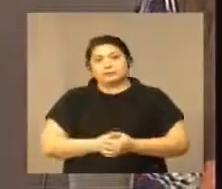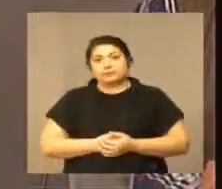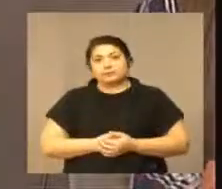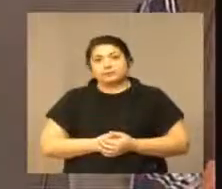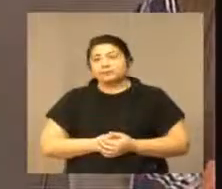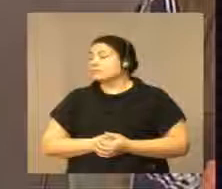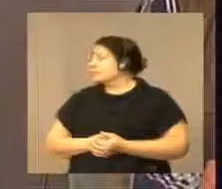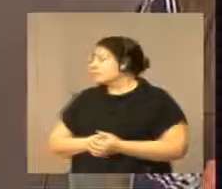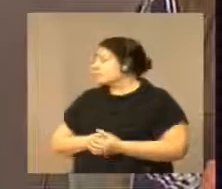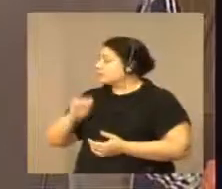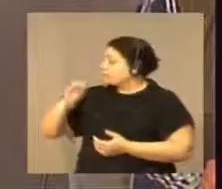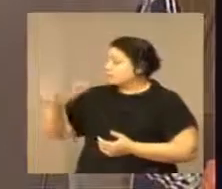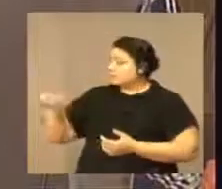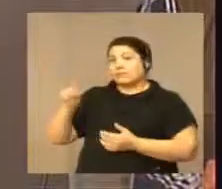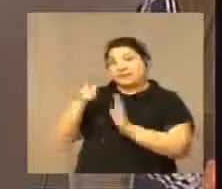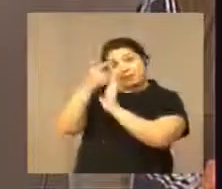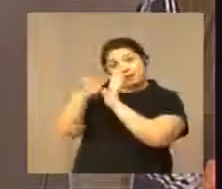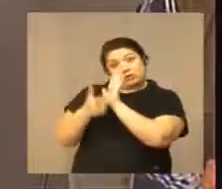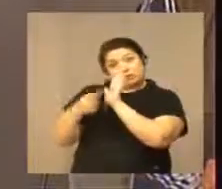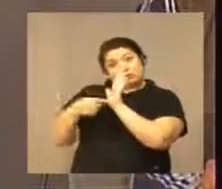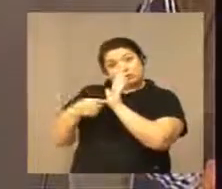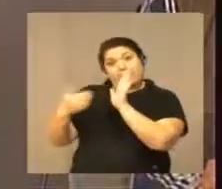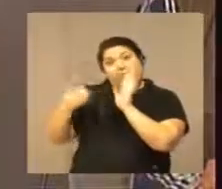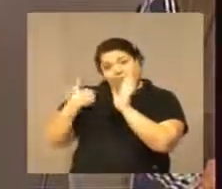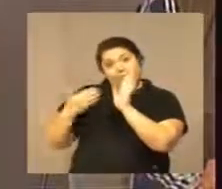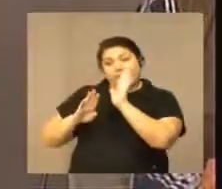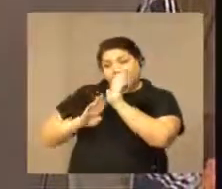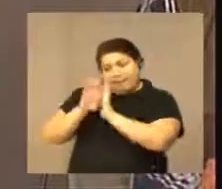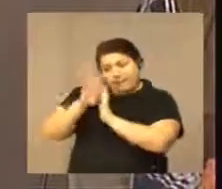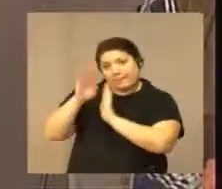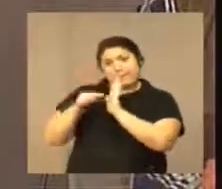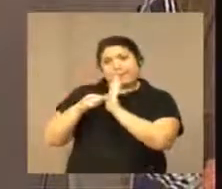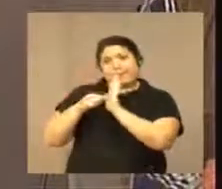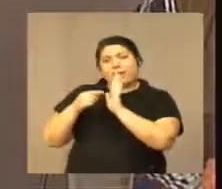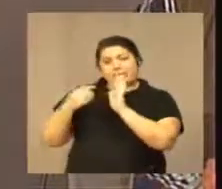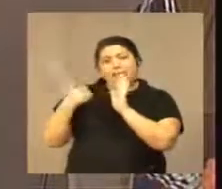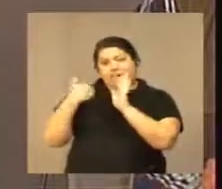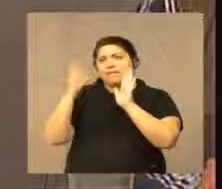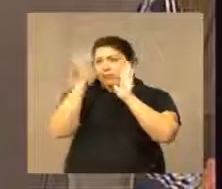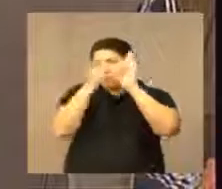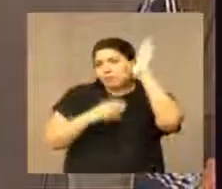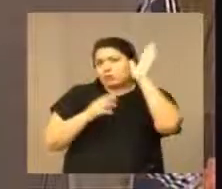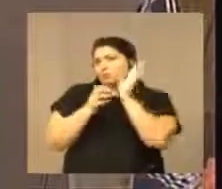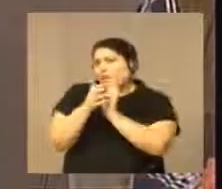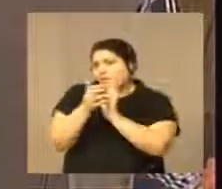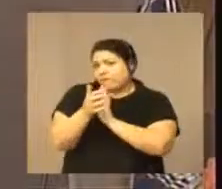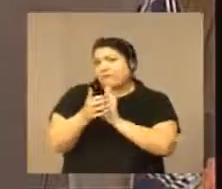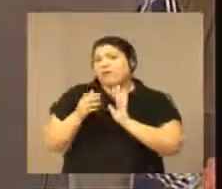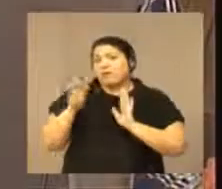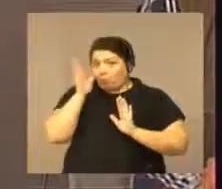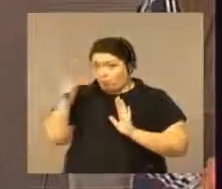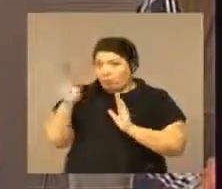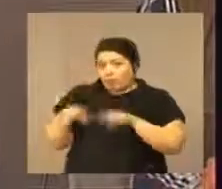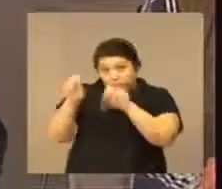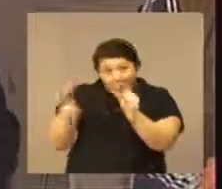So when the legislation is developed and there's a draft of it, like what happens? Is there going to be an opportunity for engagement again